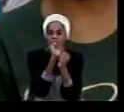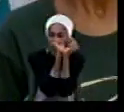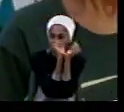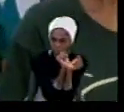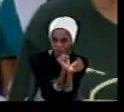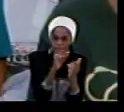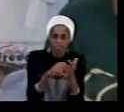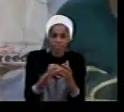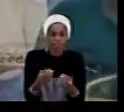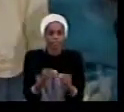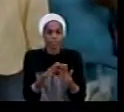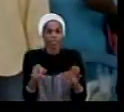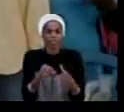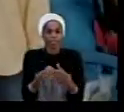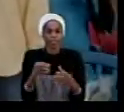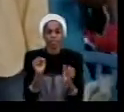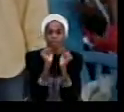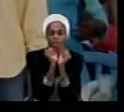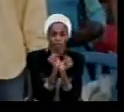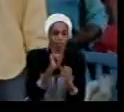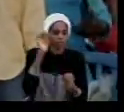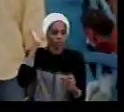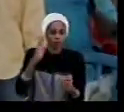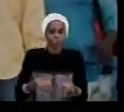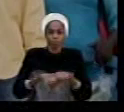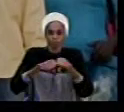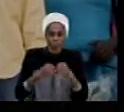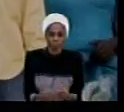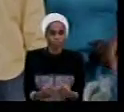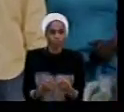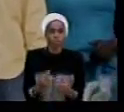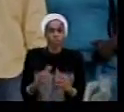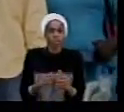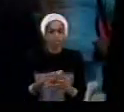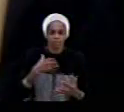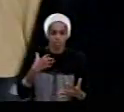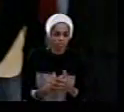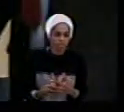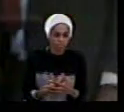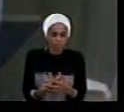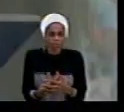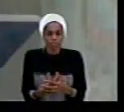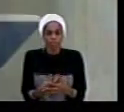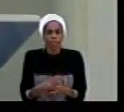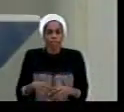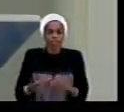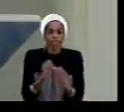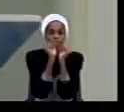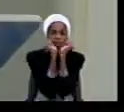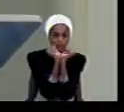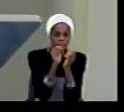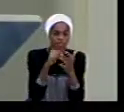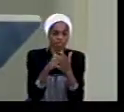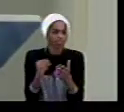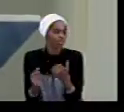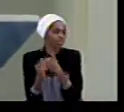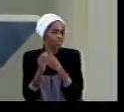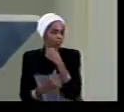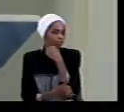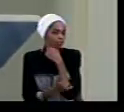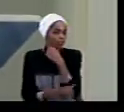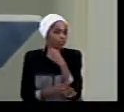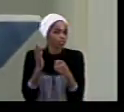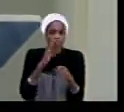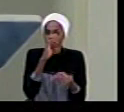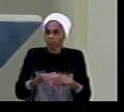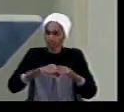captivity shall be broken. Every snare binding this nation in captivity shall be broken